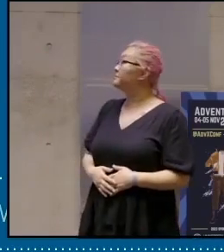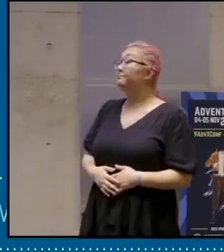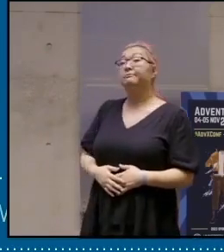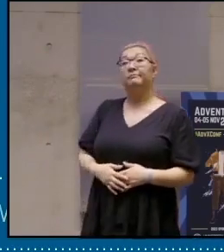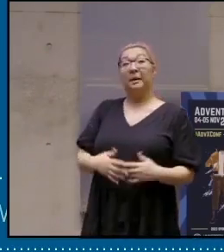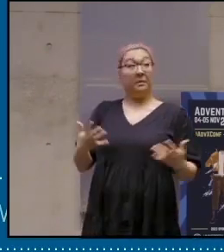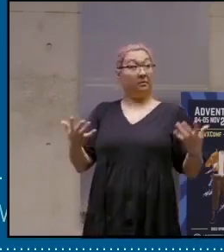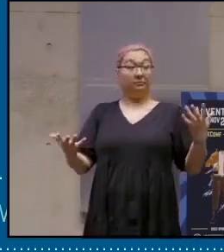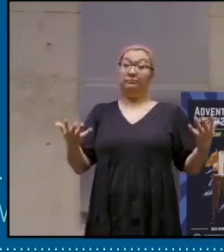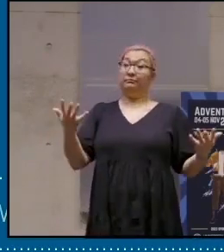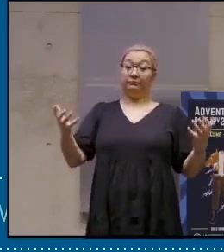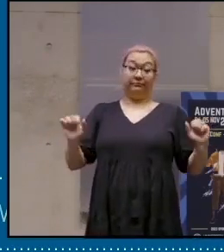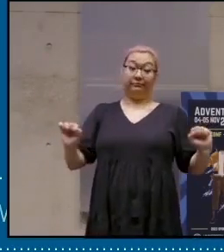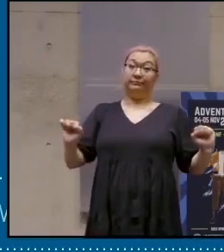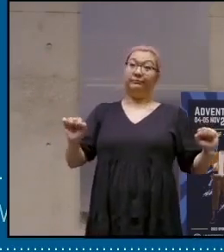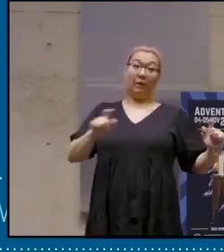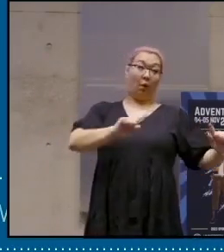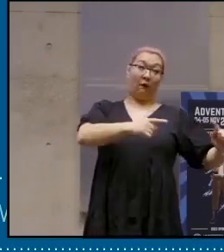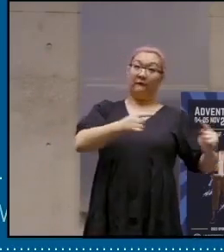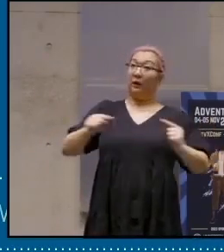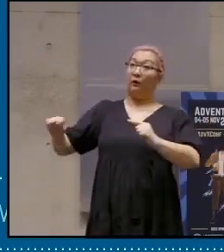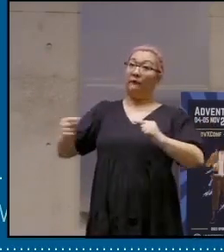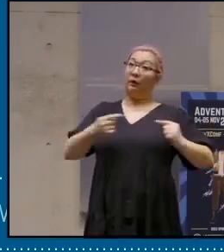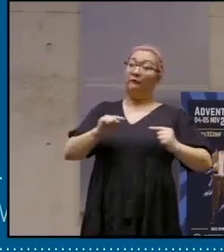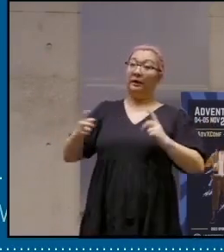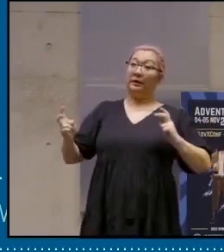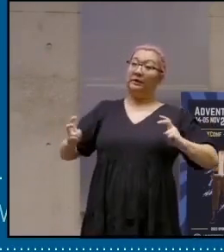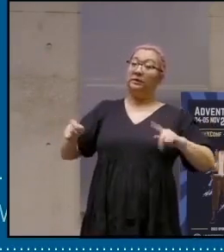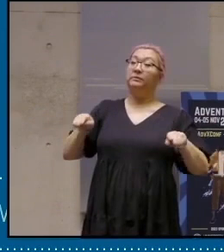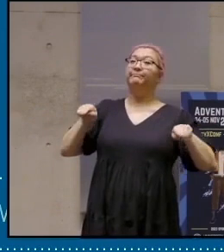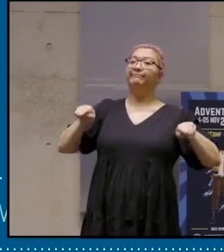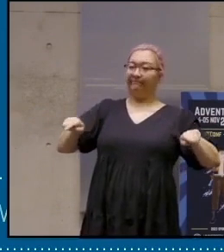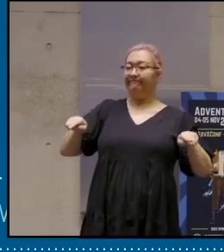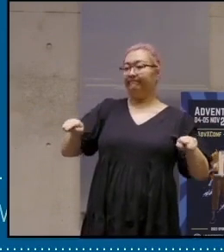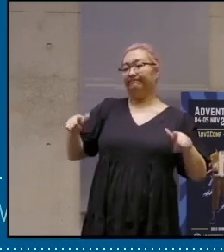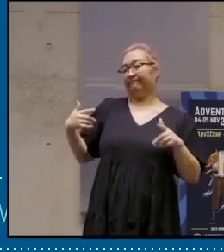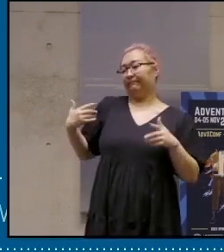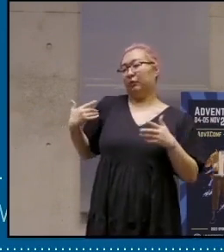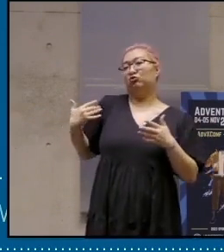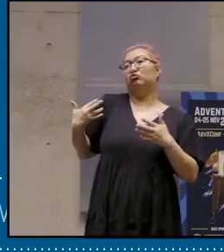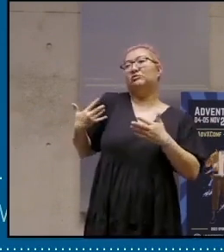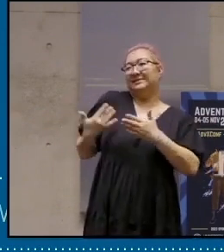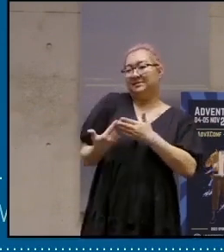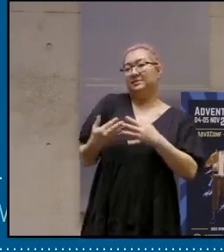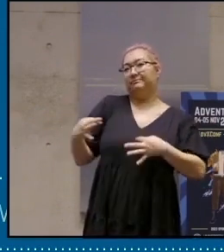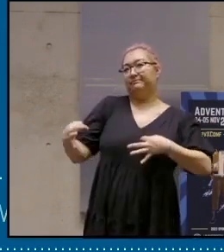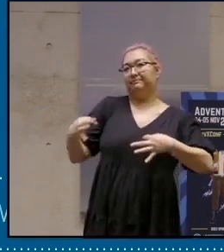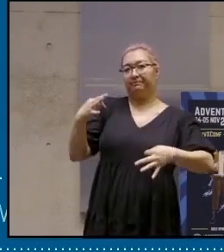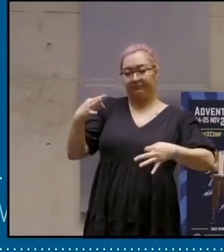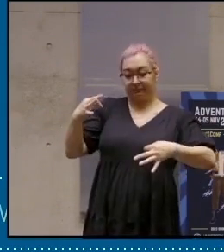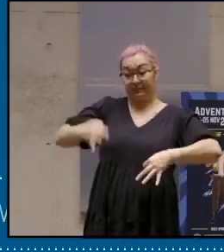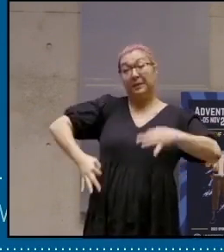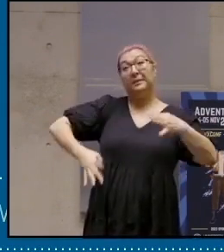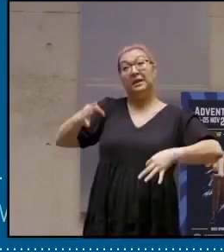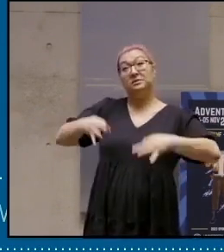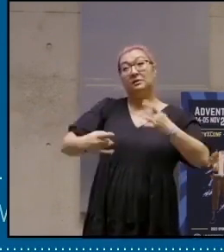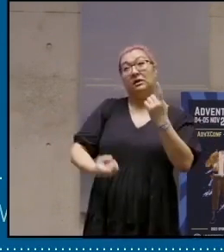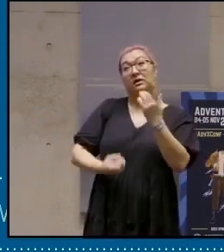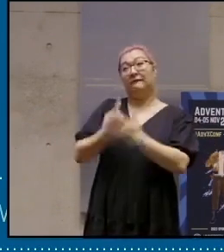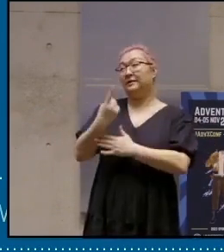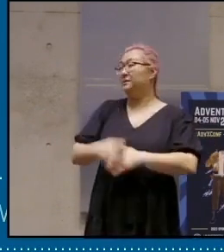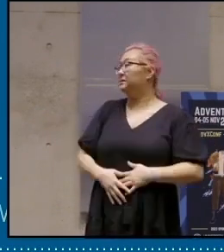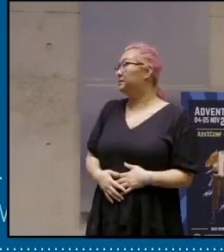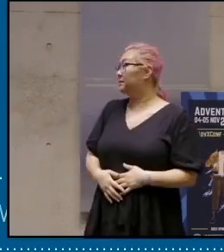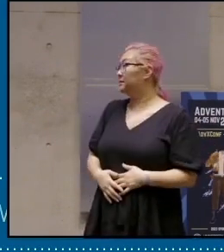recent styles of conflicts. Of course, they have existed throughout history, but the things we were most inspired by were in living memory, let's say.